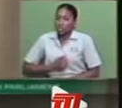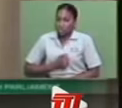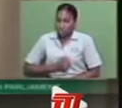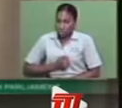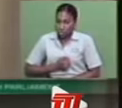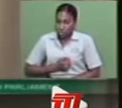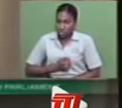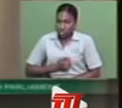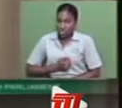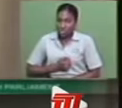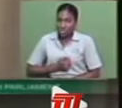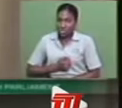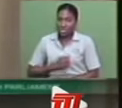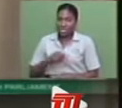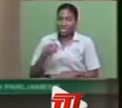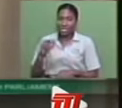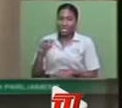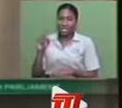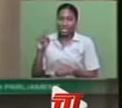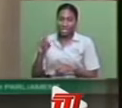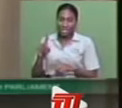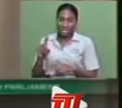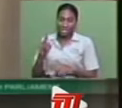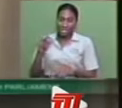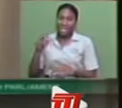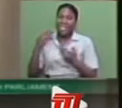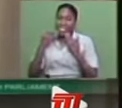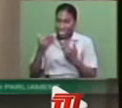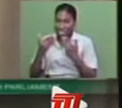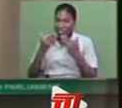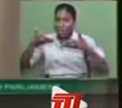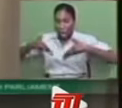hear with the mask and the booth. So I thank you for repeating.